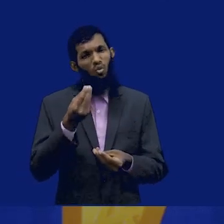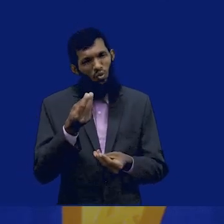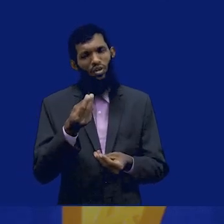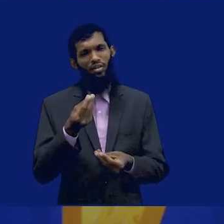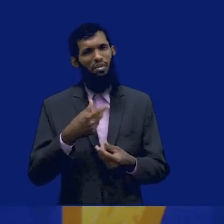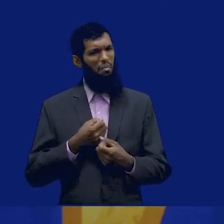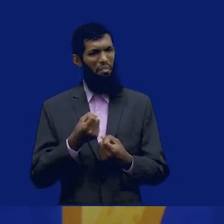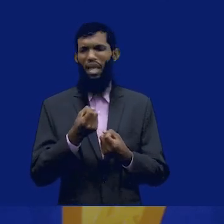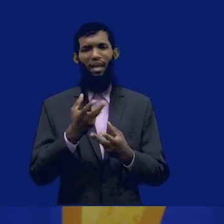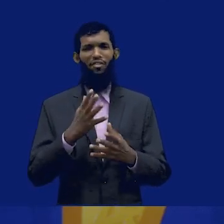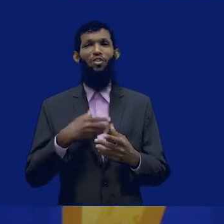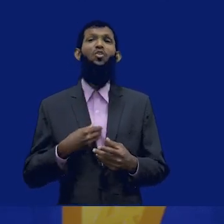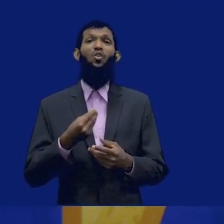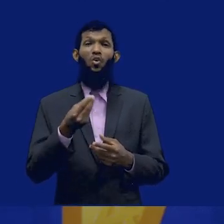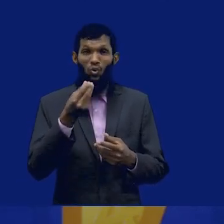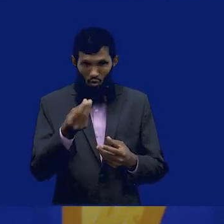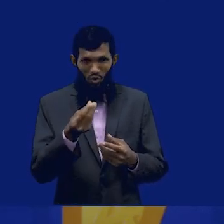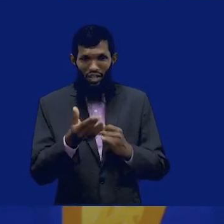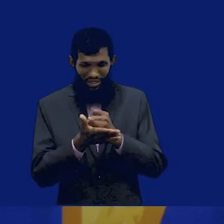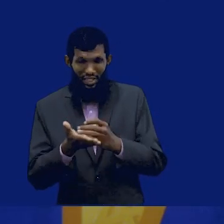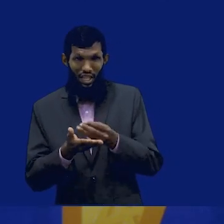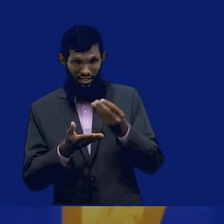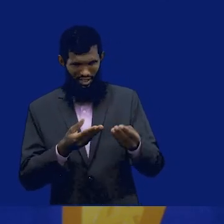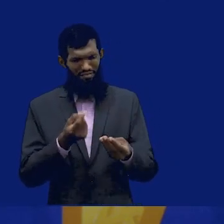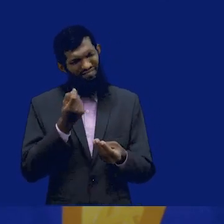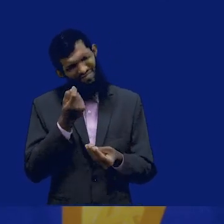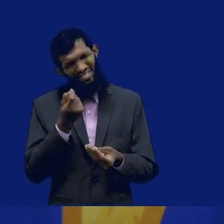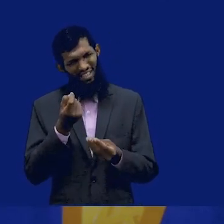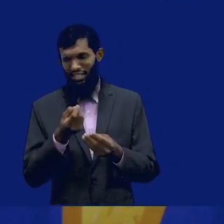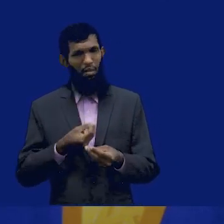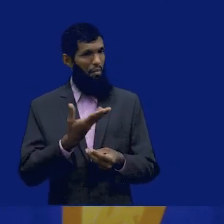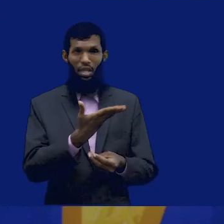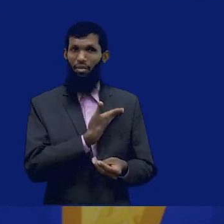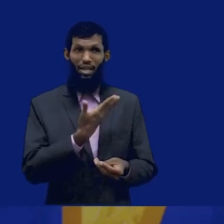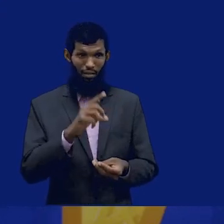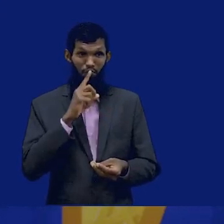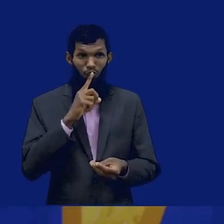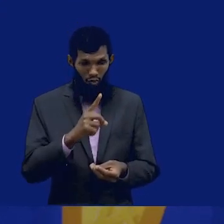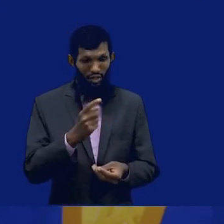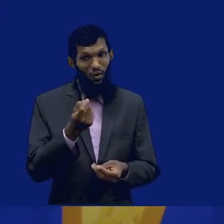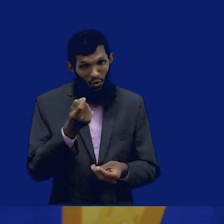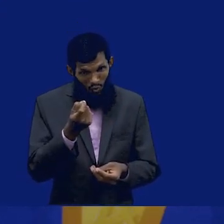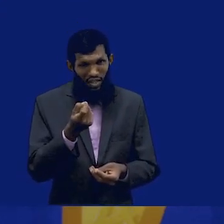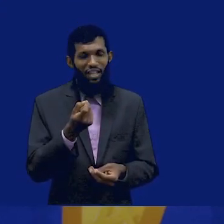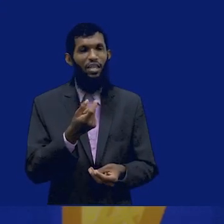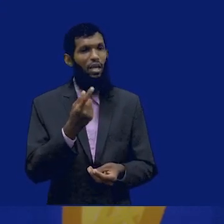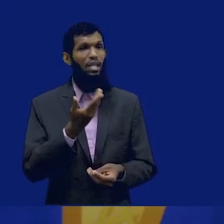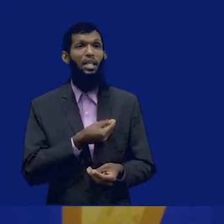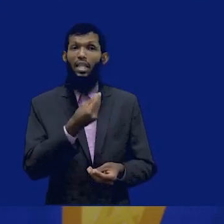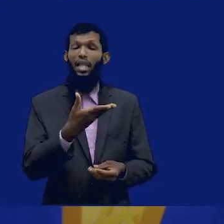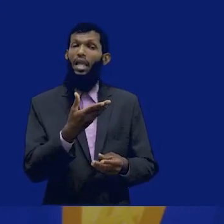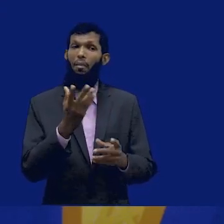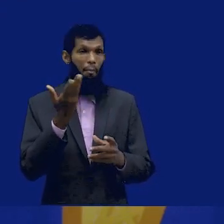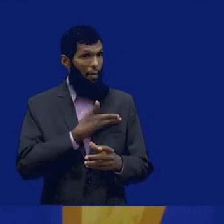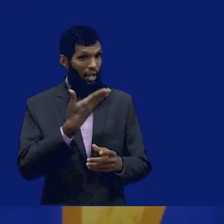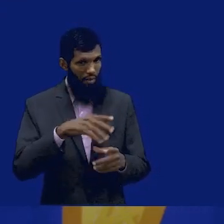refuse. So much so, that means even if they refuse to give in charity, give in zakah,